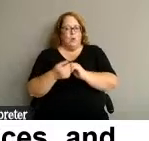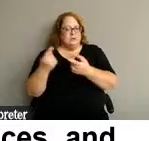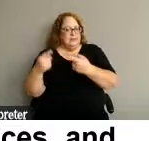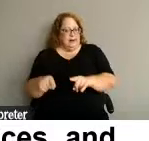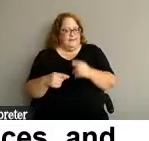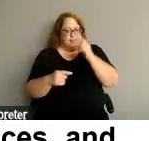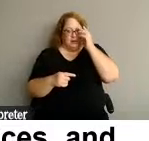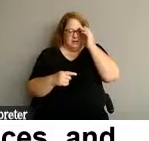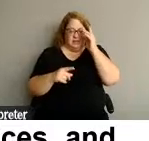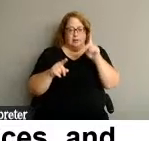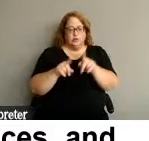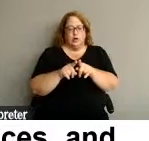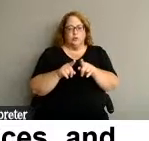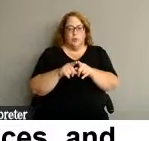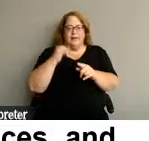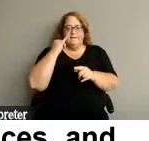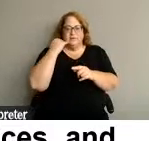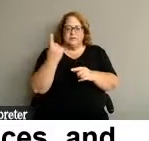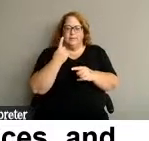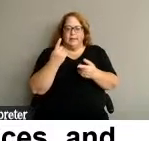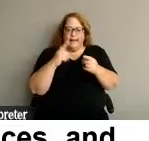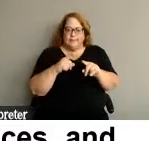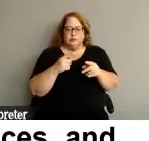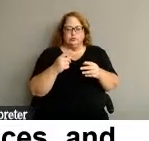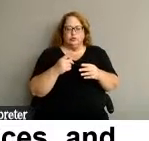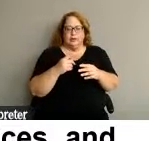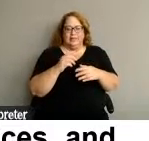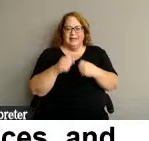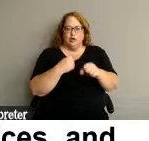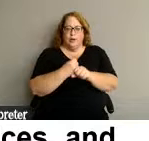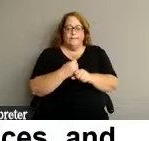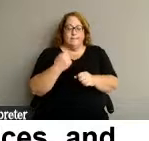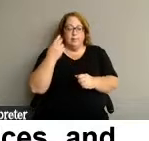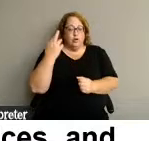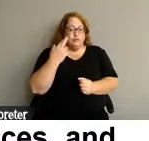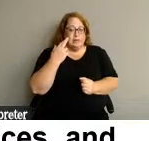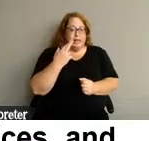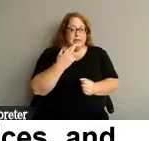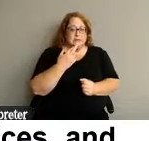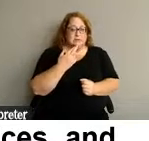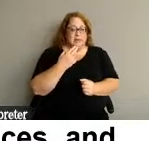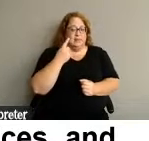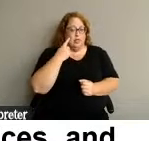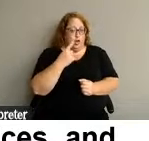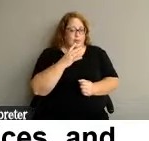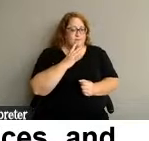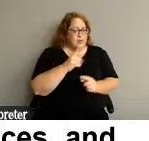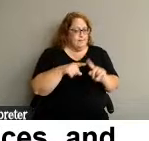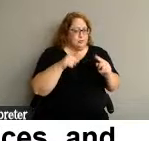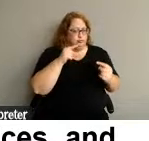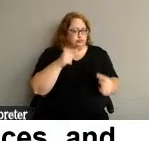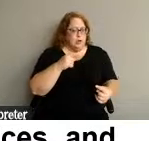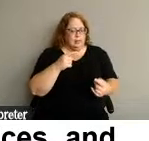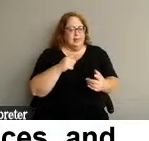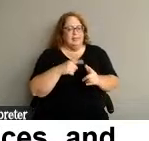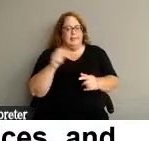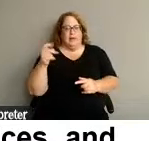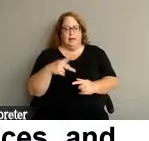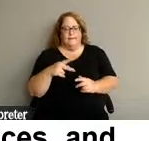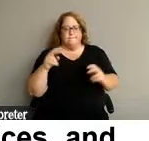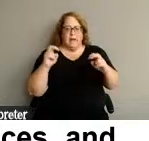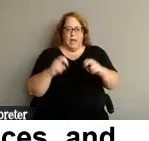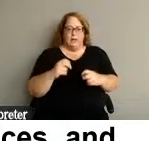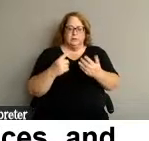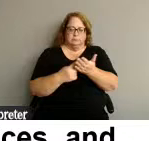if there's hiccups throughout the year, or maybe they realize that they thought they were one place but they're struggling, then they can come back to the table and kind of talk